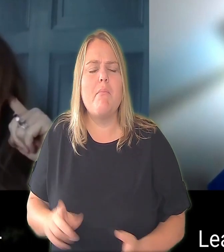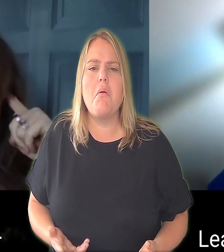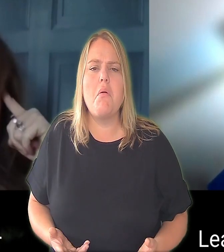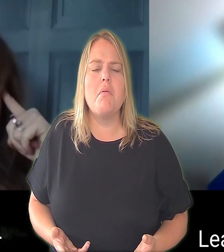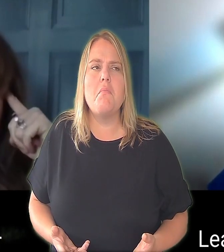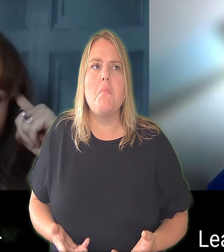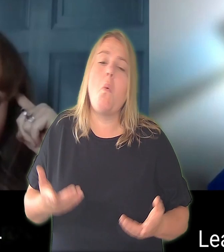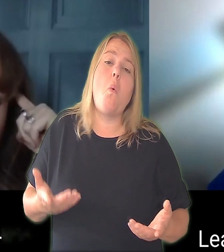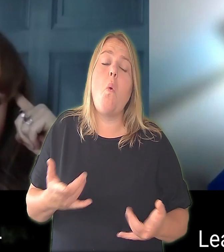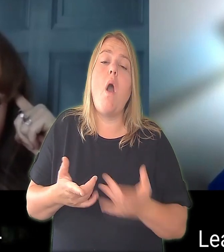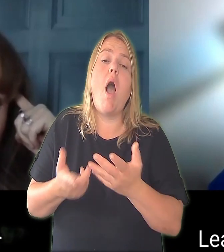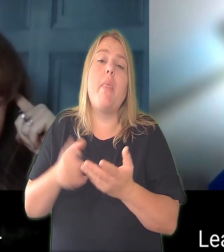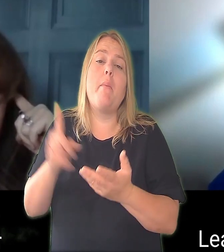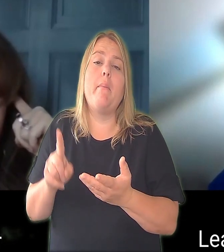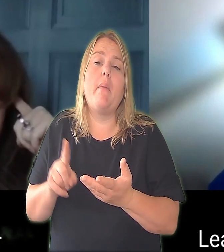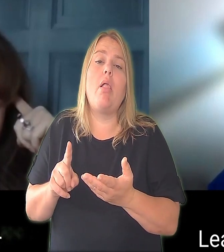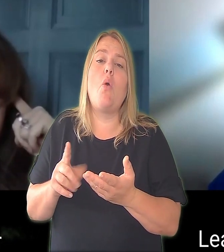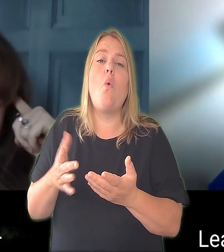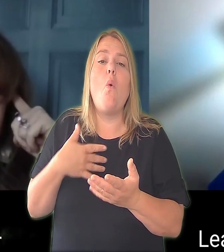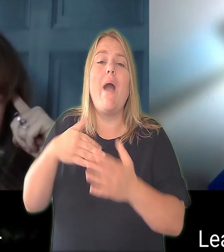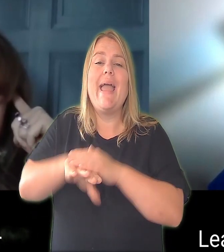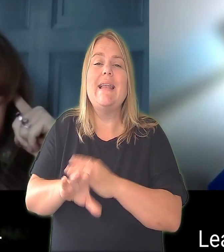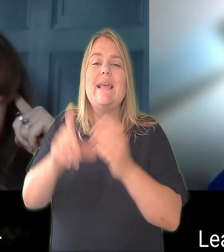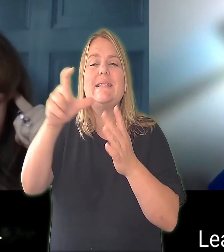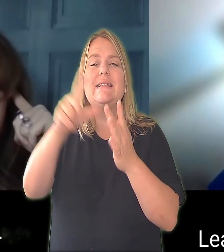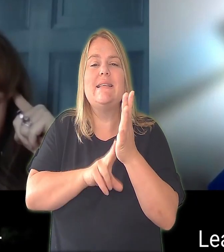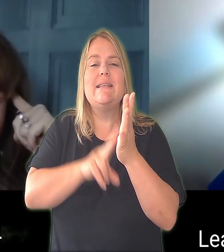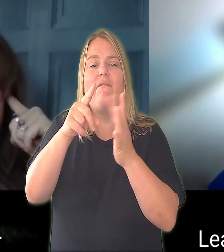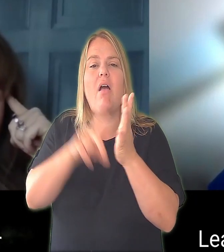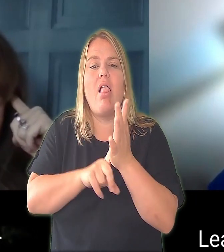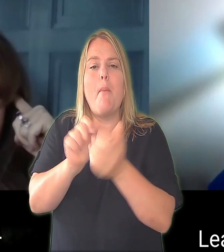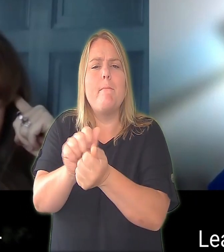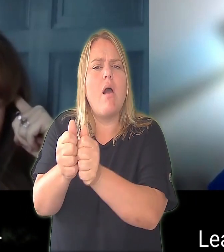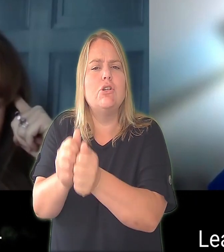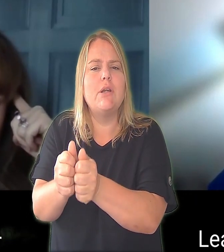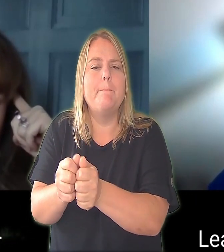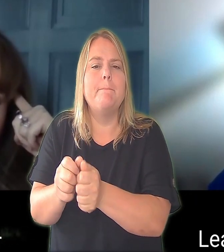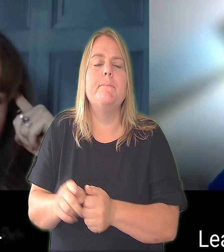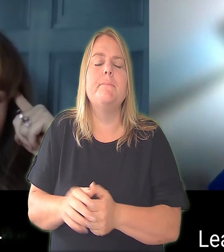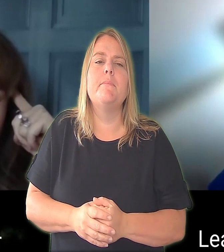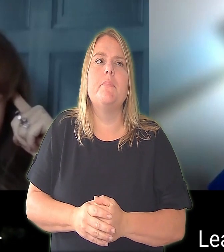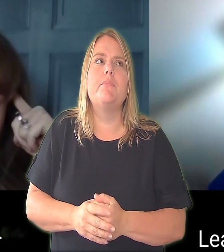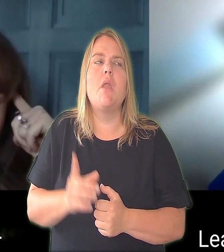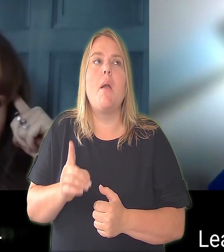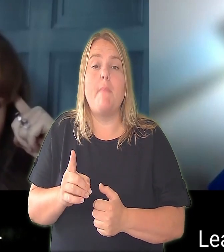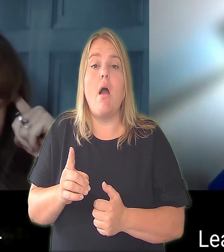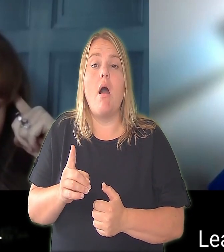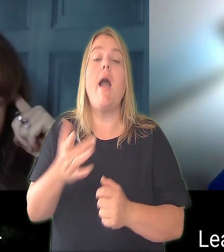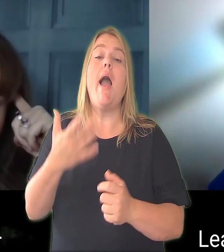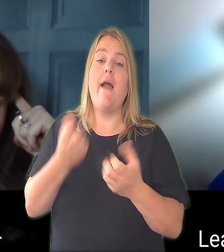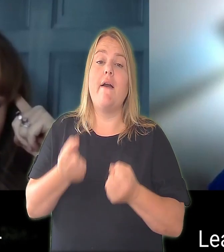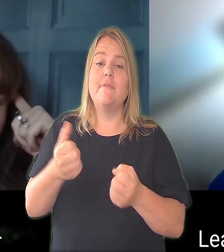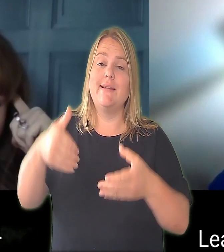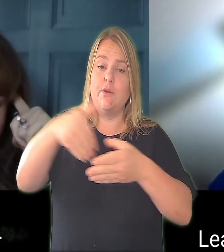LGBTQ plus, or for those who are married or in a civil partnership. So I'm struggling filling out those boxes. We have an inclusive